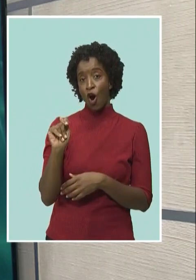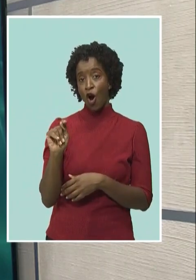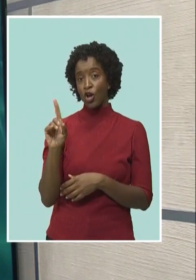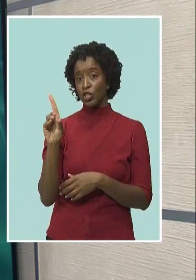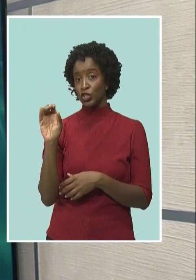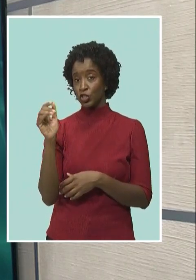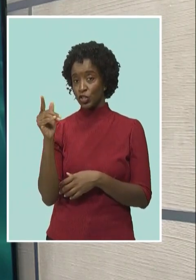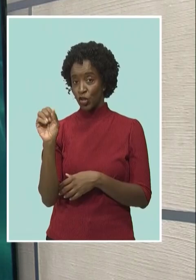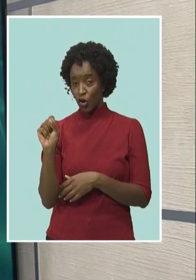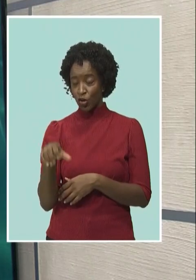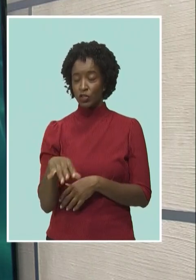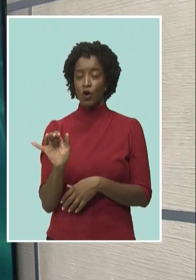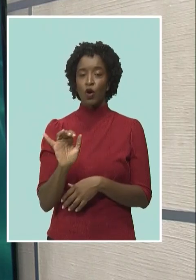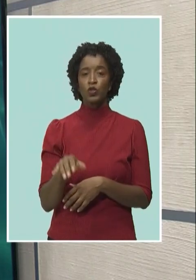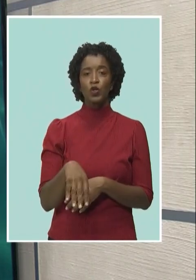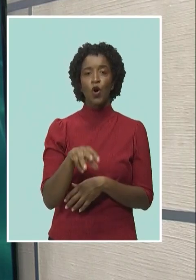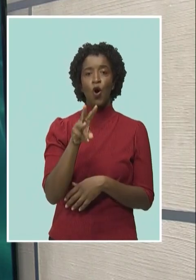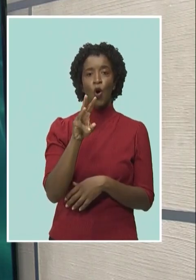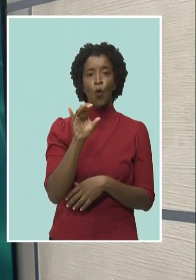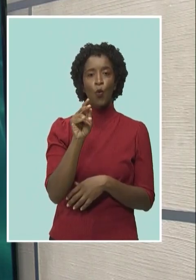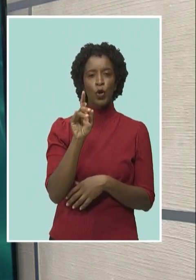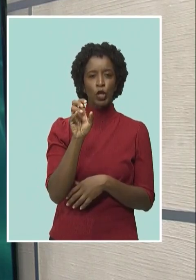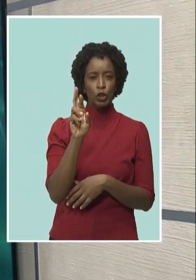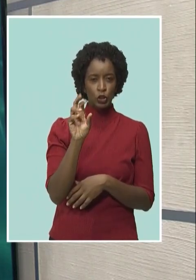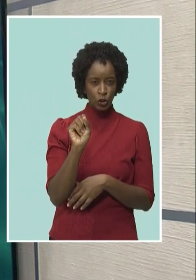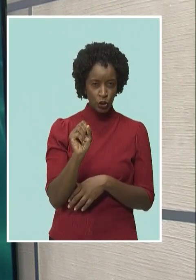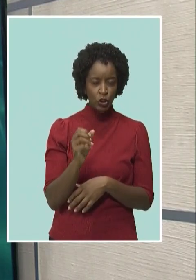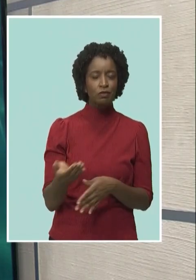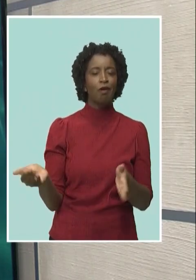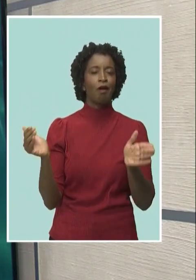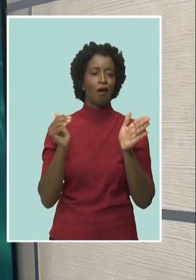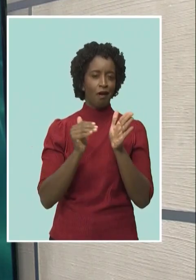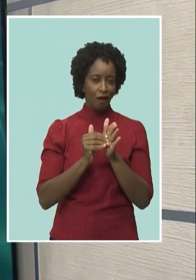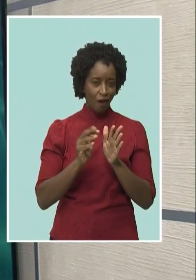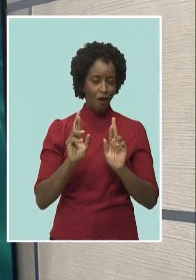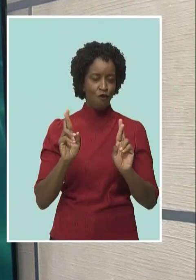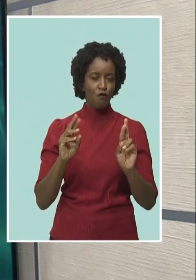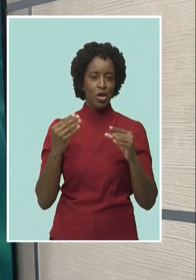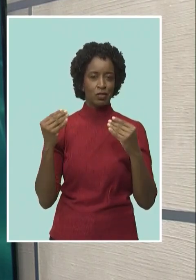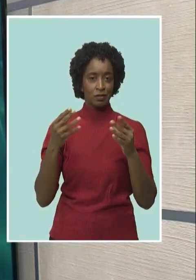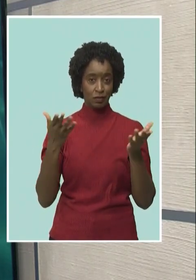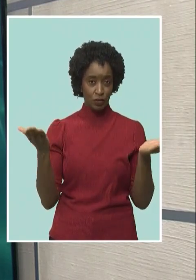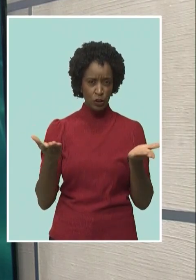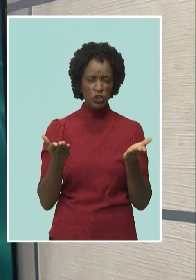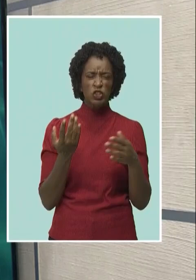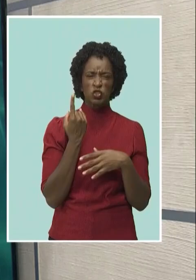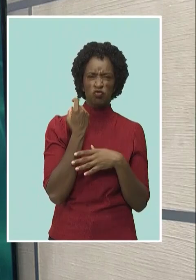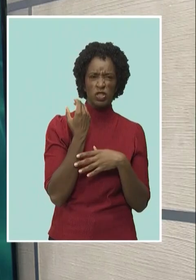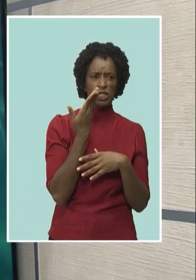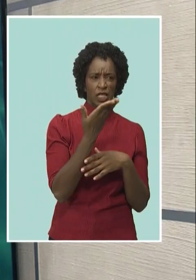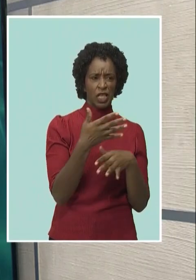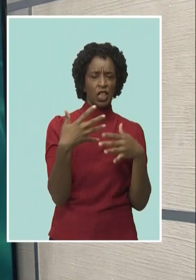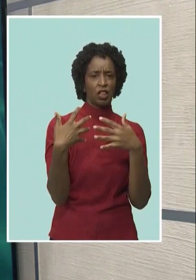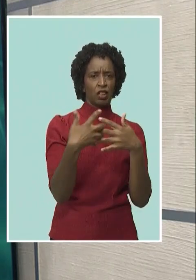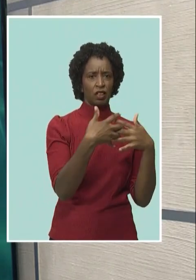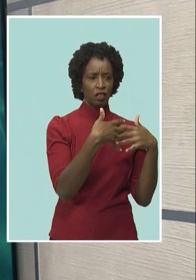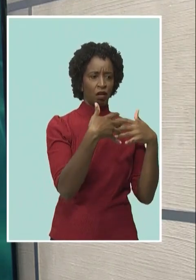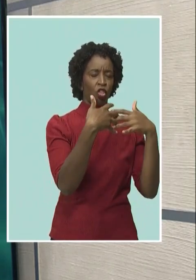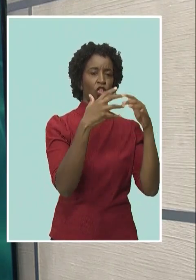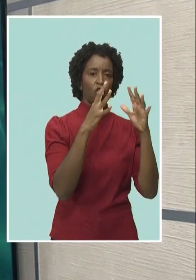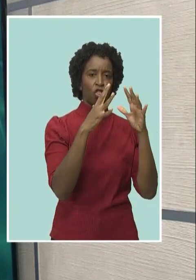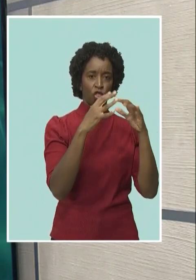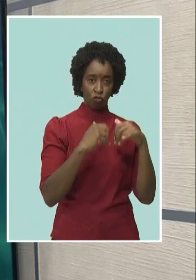2 weeks due to a mechanical breakdown and shipping difficulties with the supply of replacement parts at manufacturers Hanschel Innes